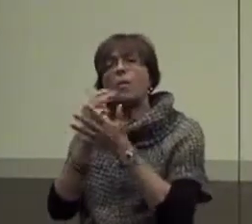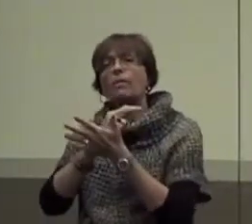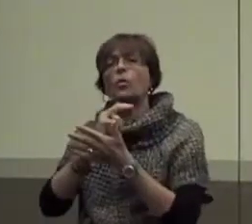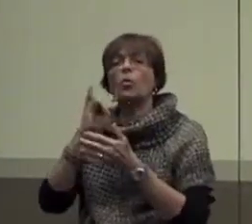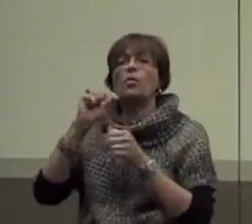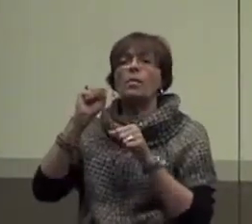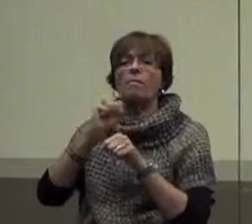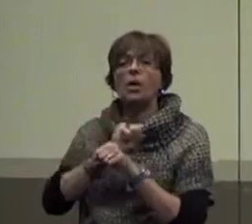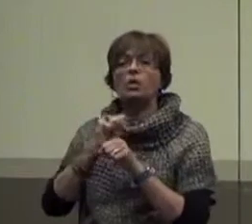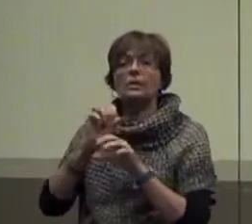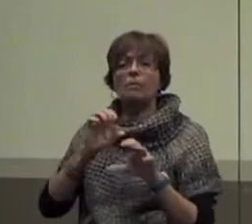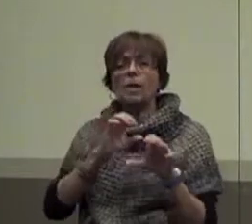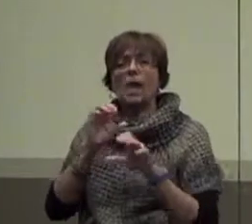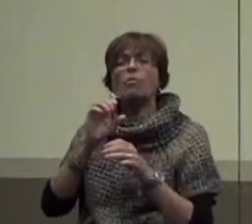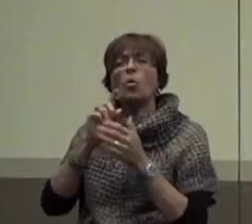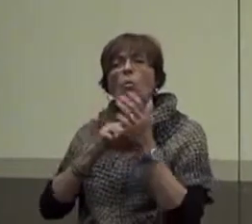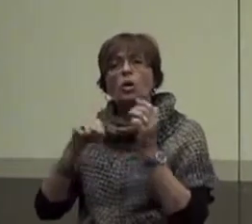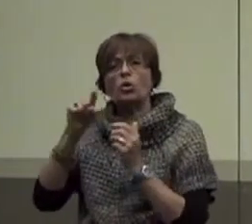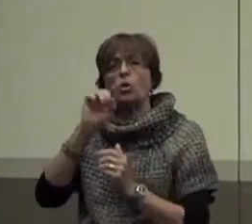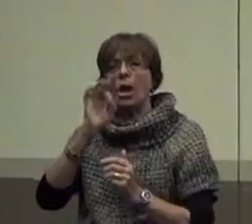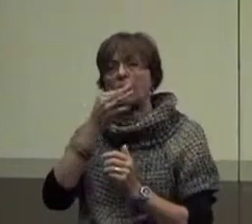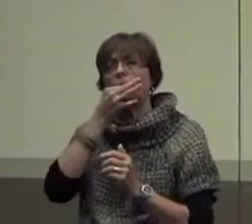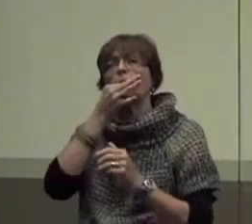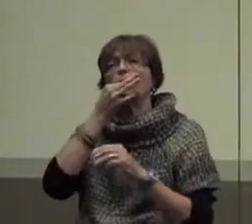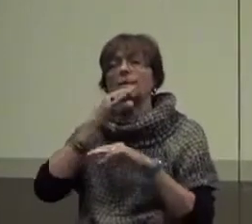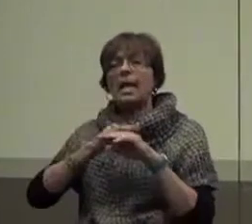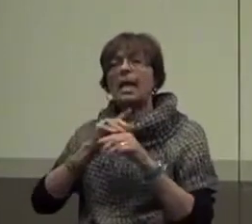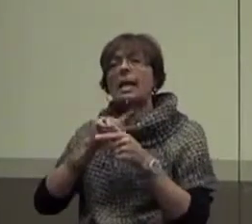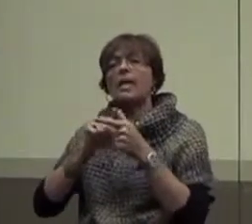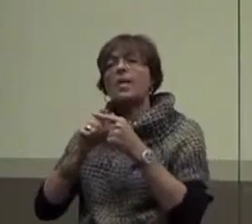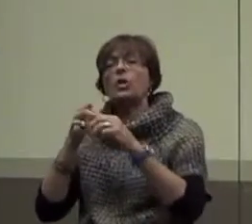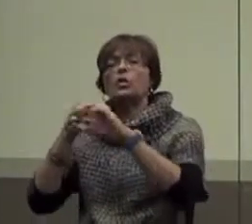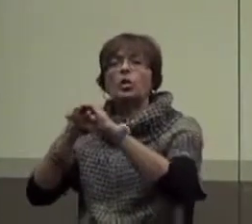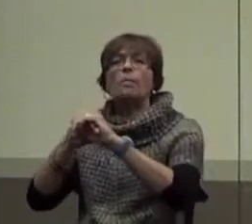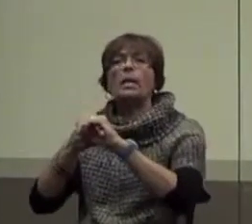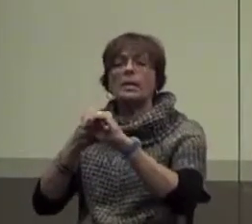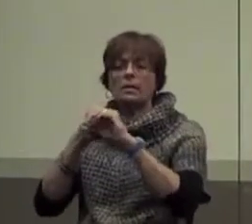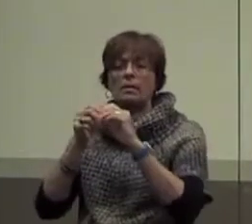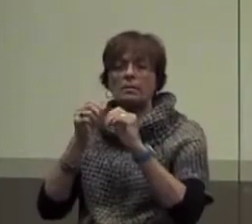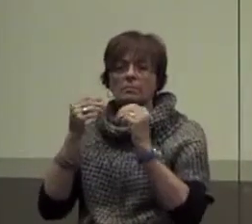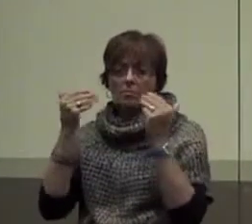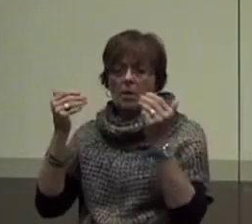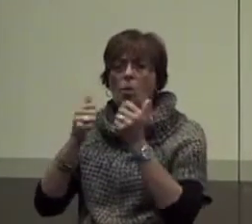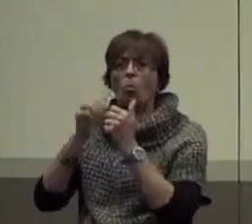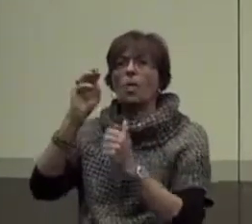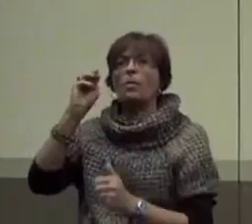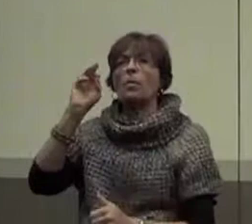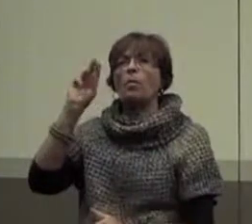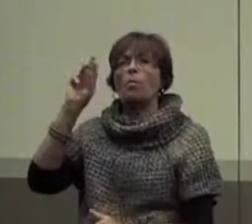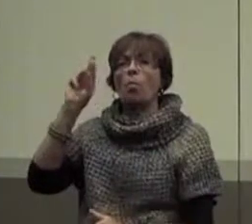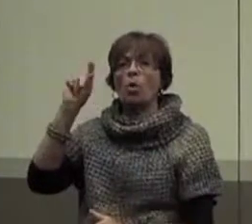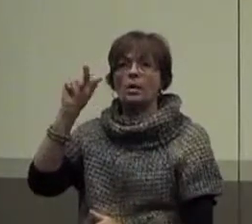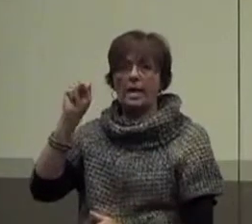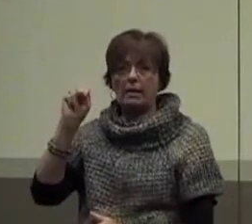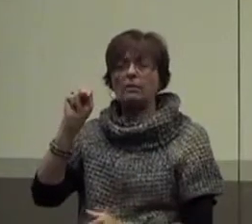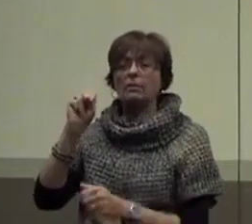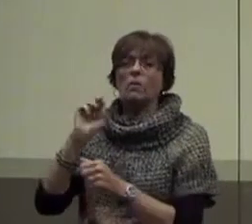functions of behavior, which you guys are experts at? And then we jump into Morgan. who we're going to use as our first